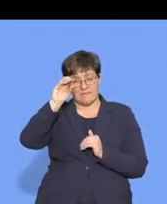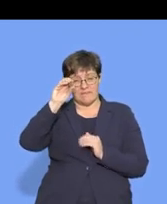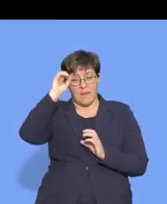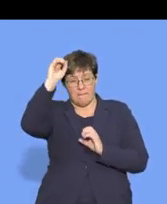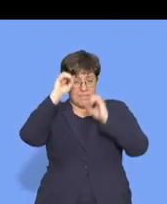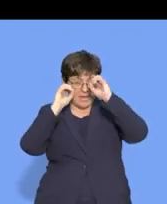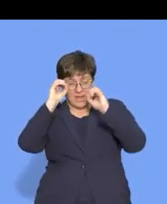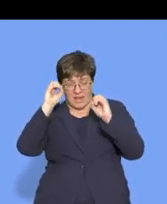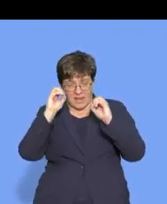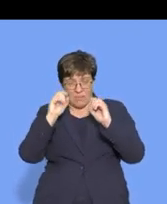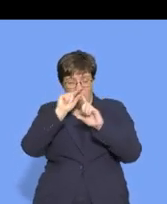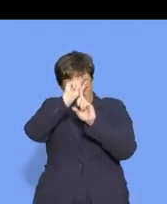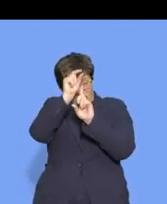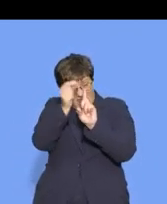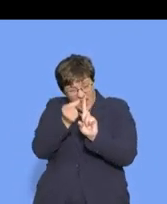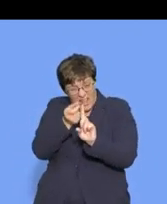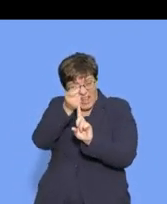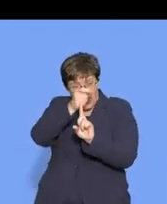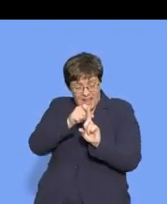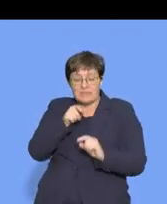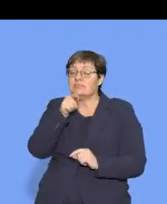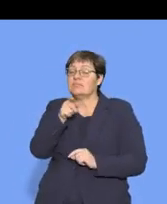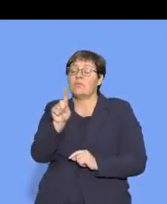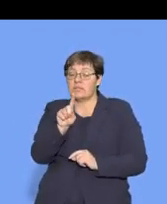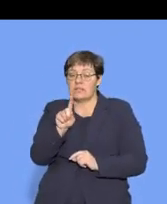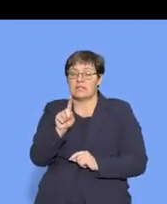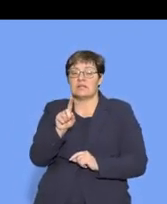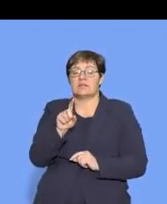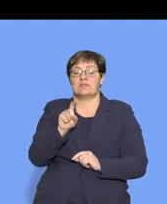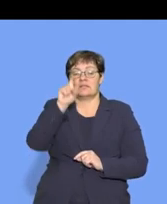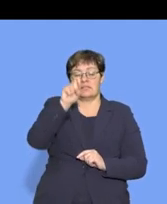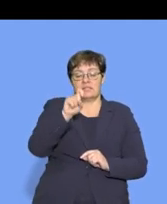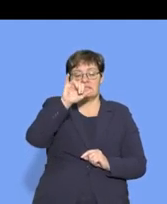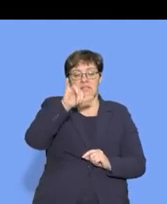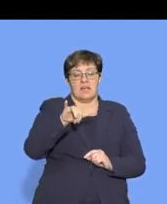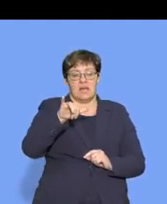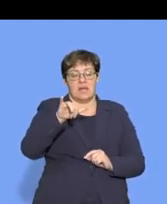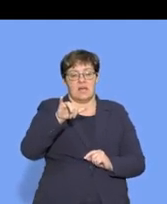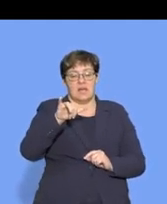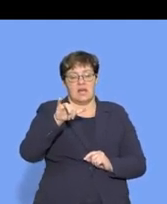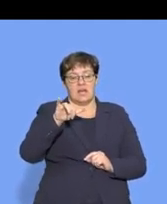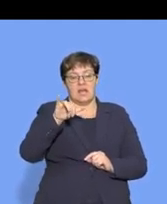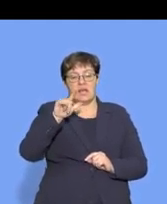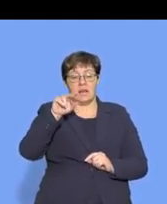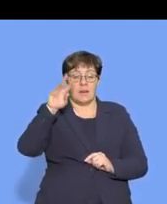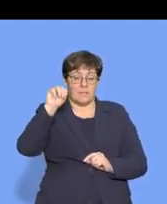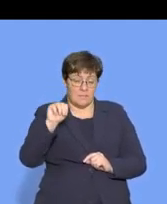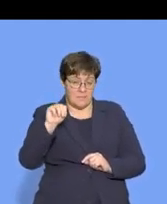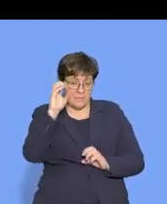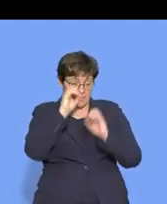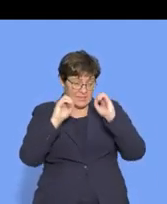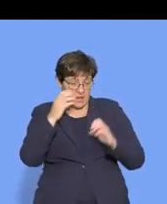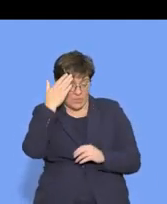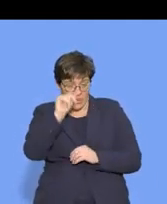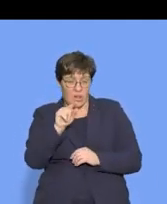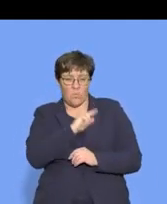thick walls, and that is your xylem cells. And we know because they've got thick